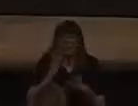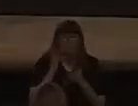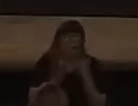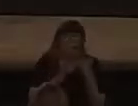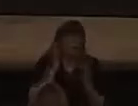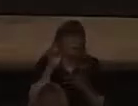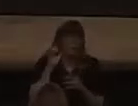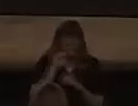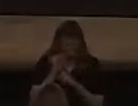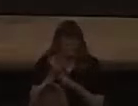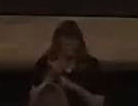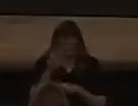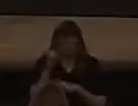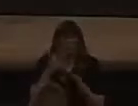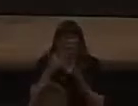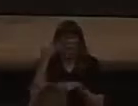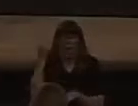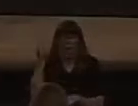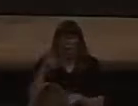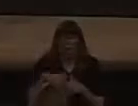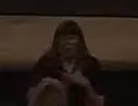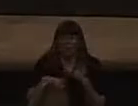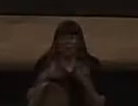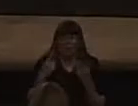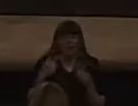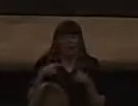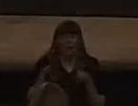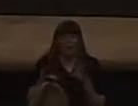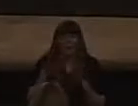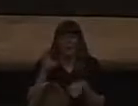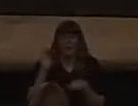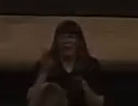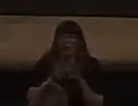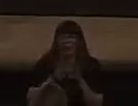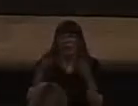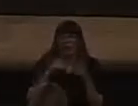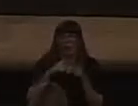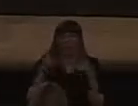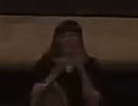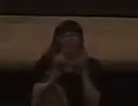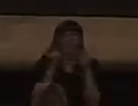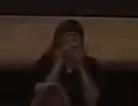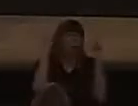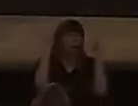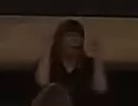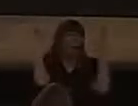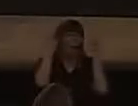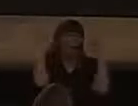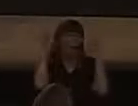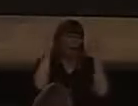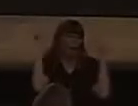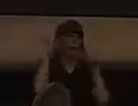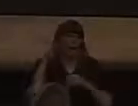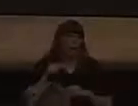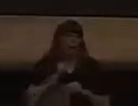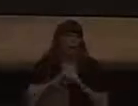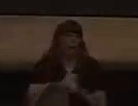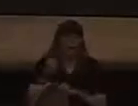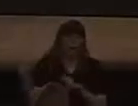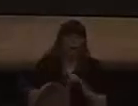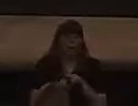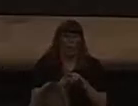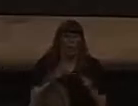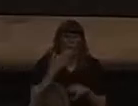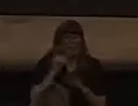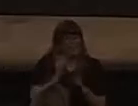he had when he went out. He finally found a ground floor door, and he went out and alarms went off and guards came, and it was a really bad